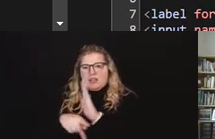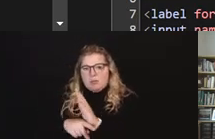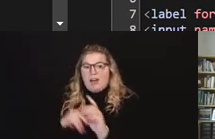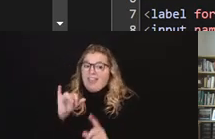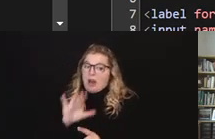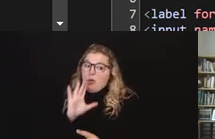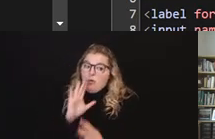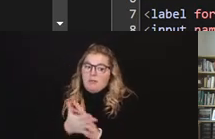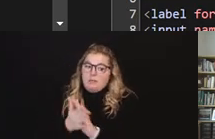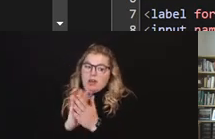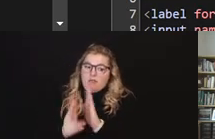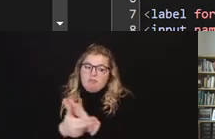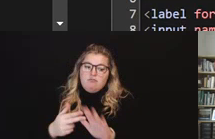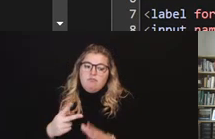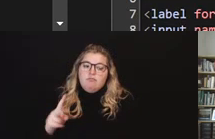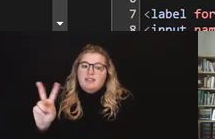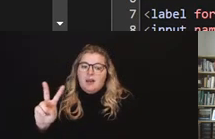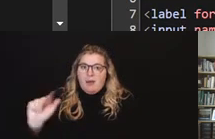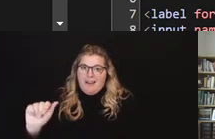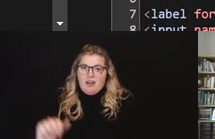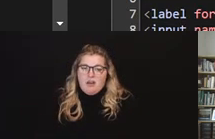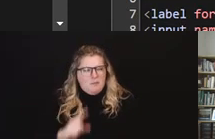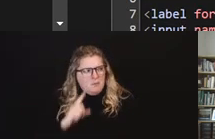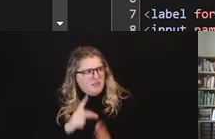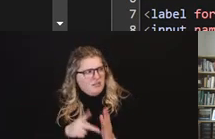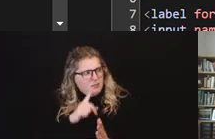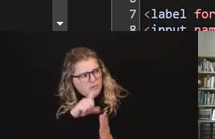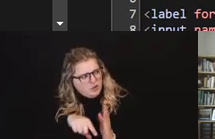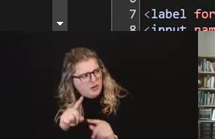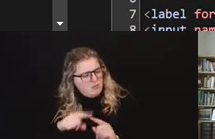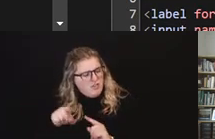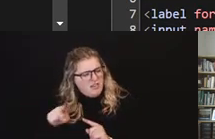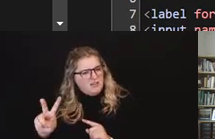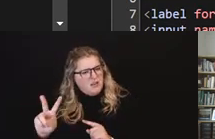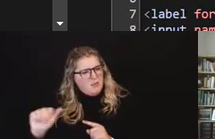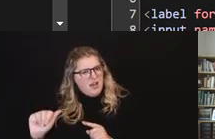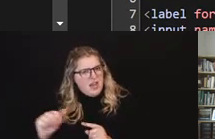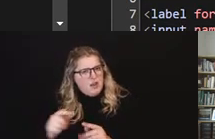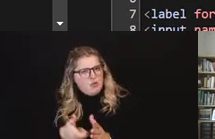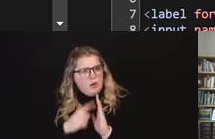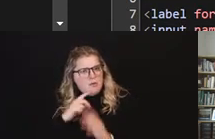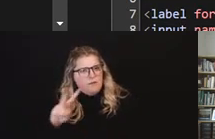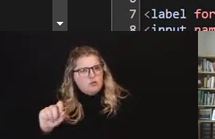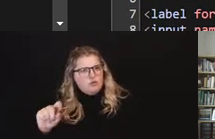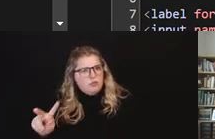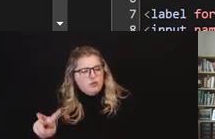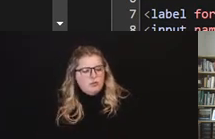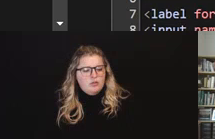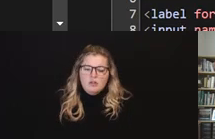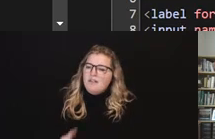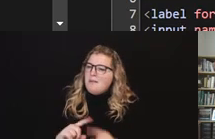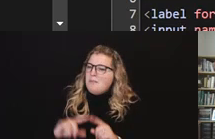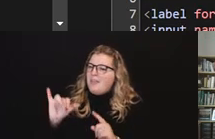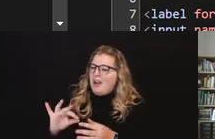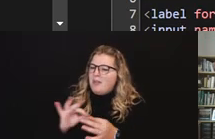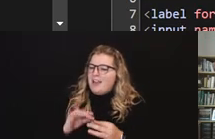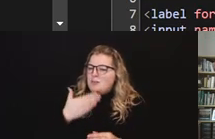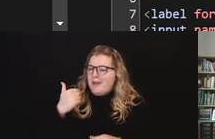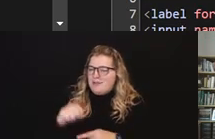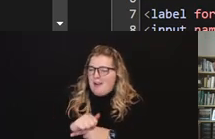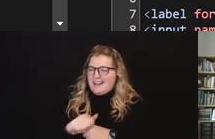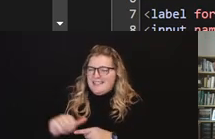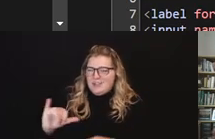I think. I'd have to double check, but I think that's supposed to be a AA requirement in 2.2. But it speaks to best practice, and so it's good